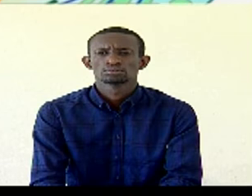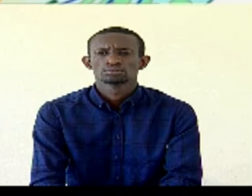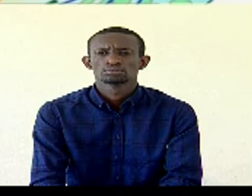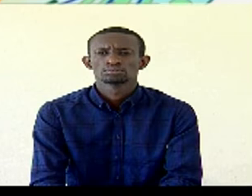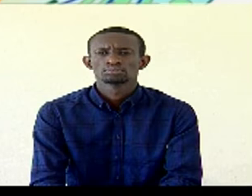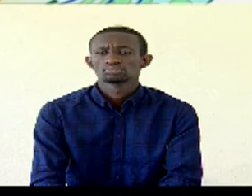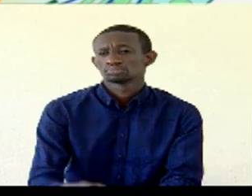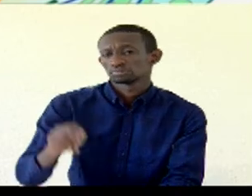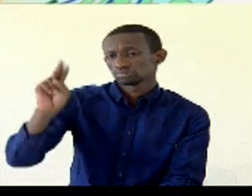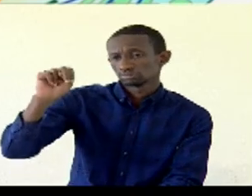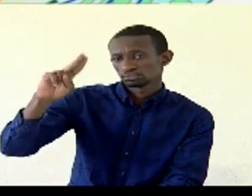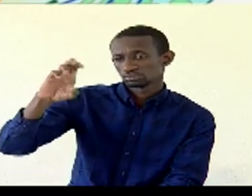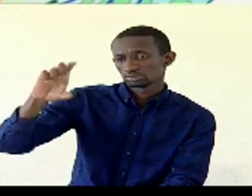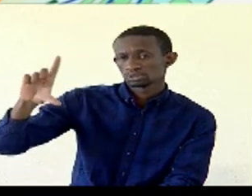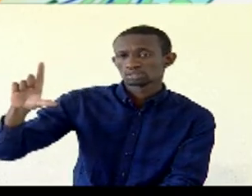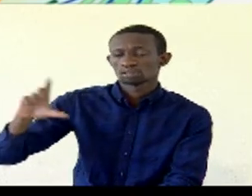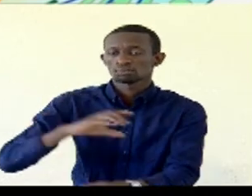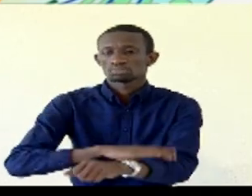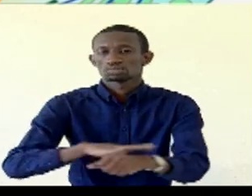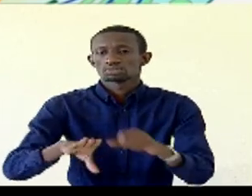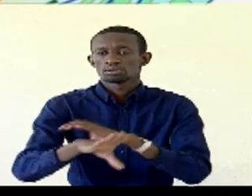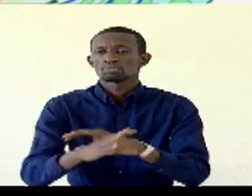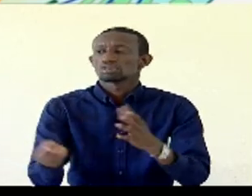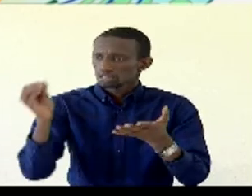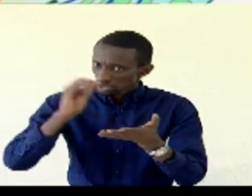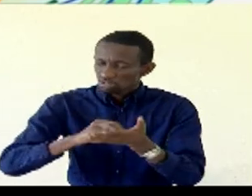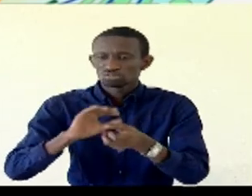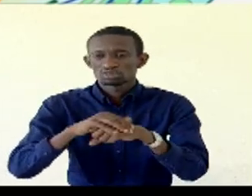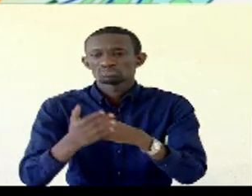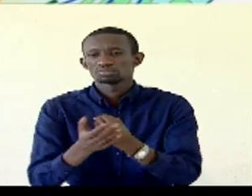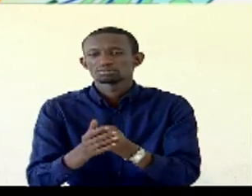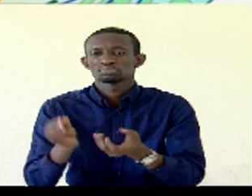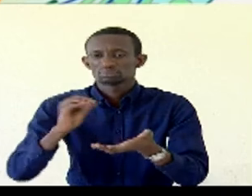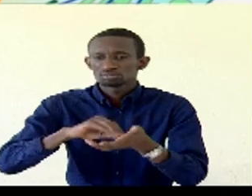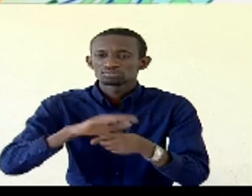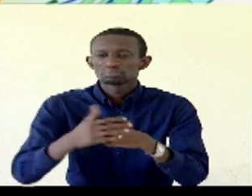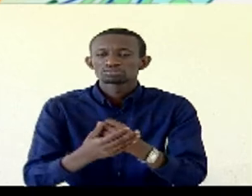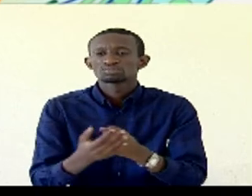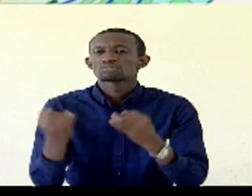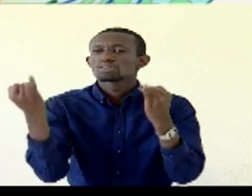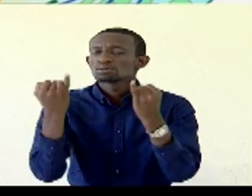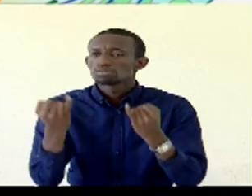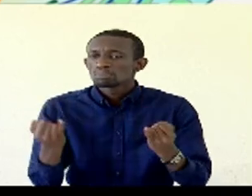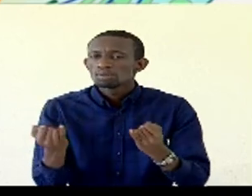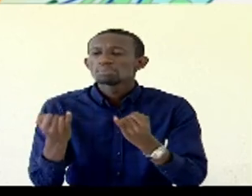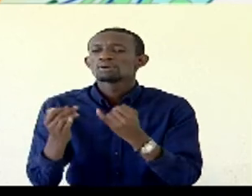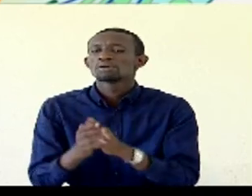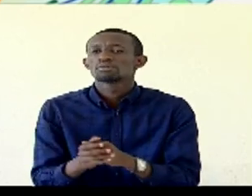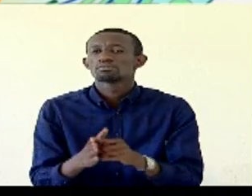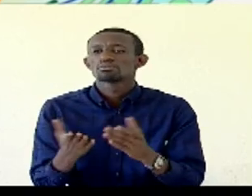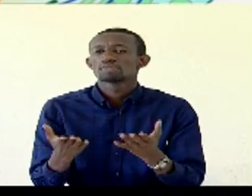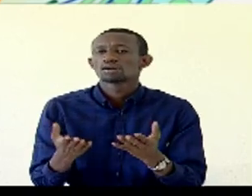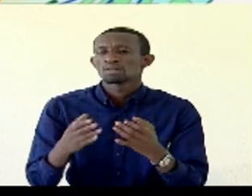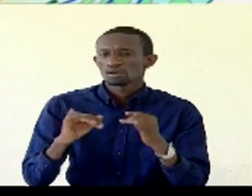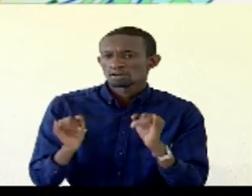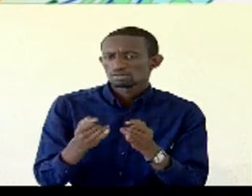Our nuclear membrane that broke down is now reforming. Much of the structures that were actually duplicated tend to be